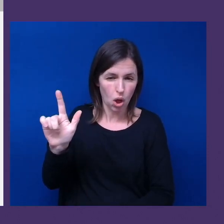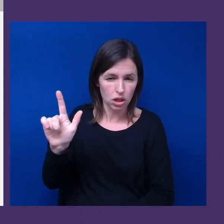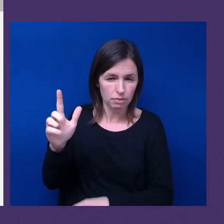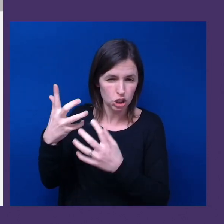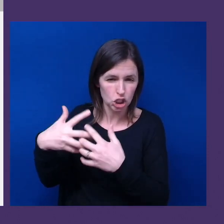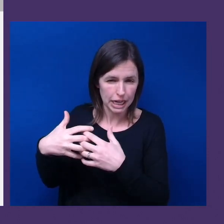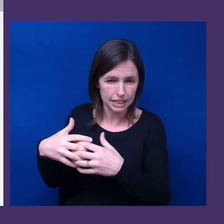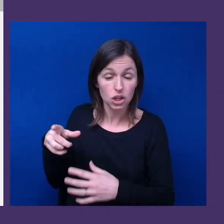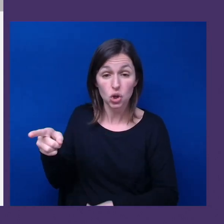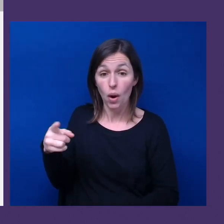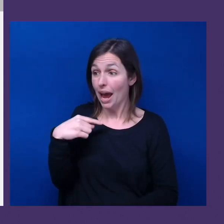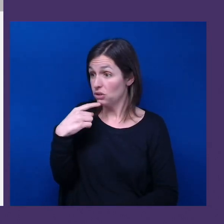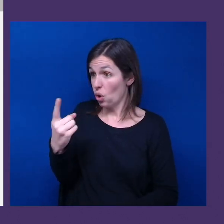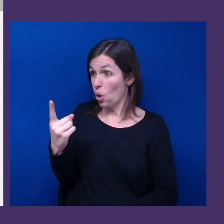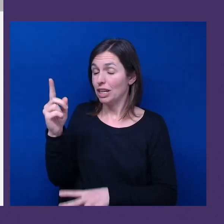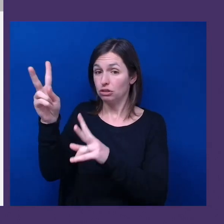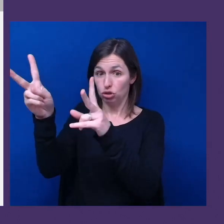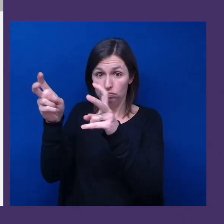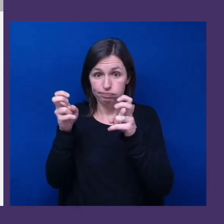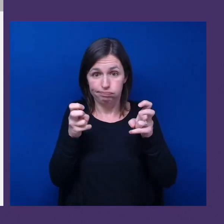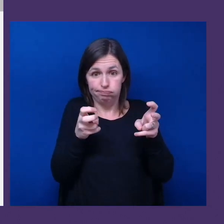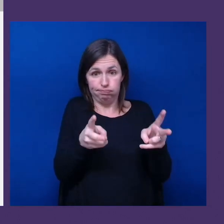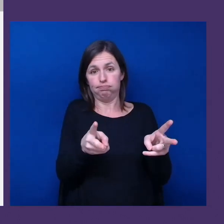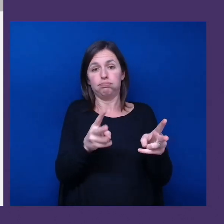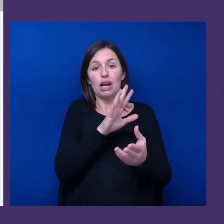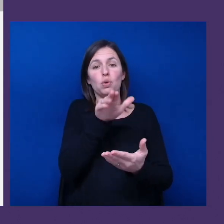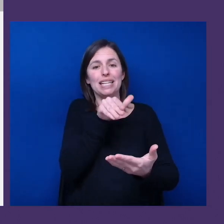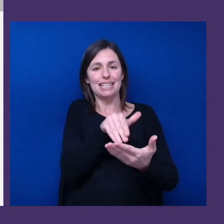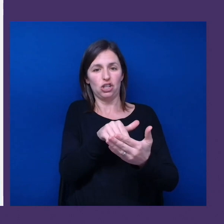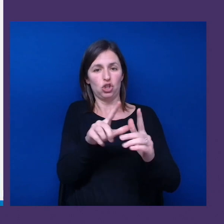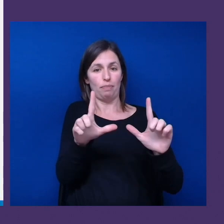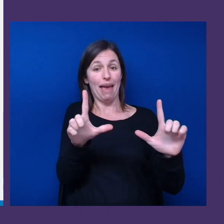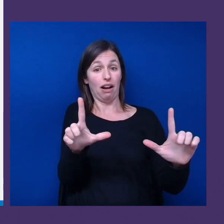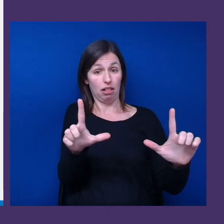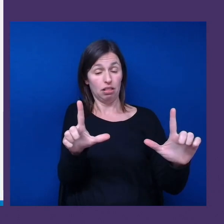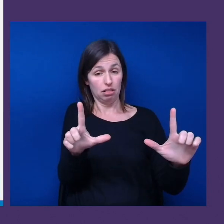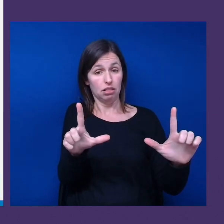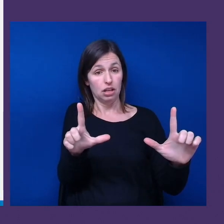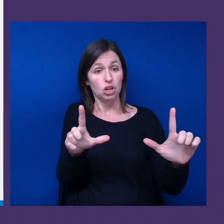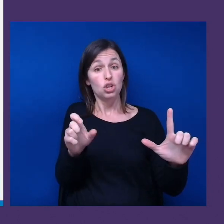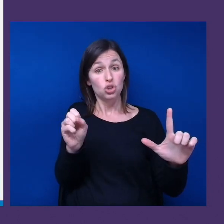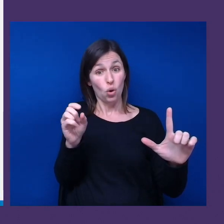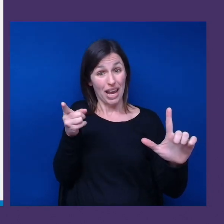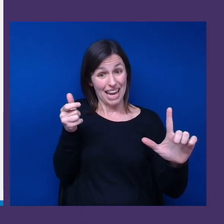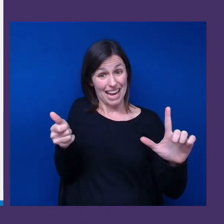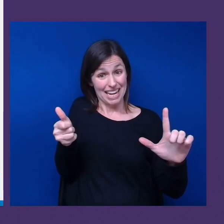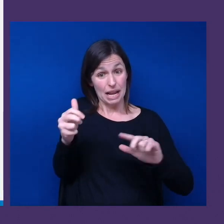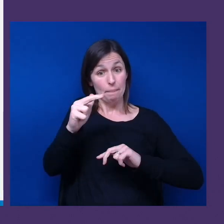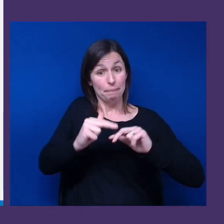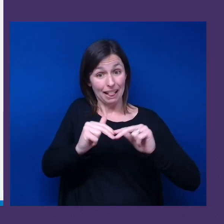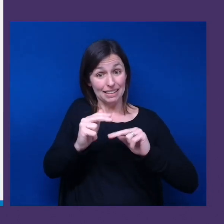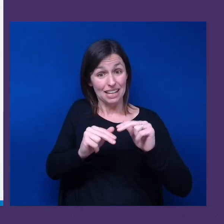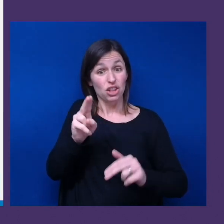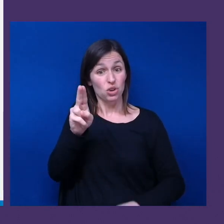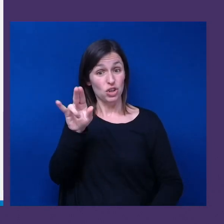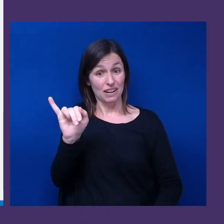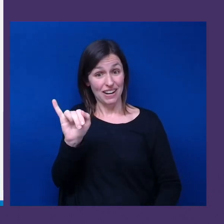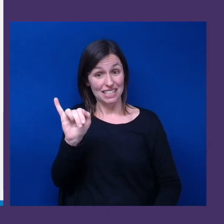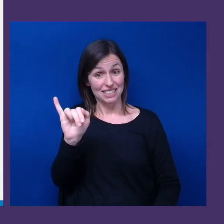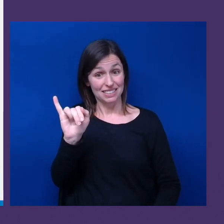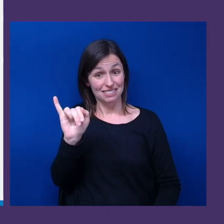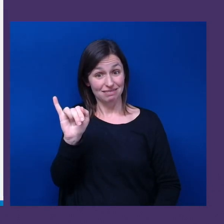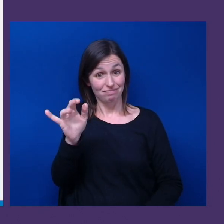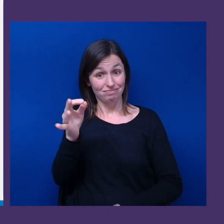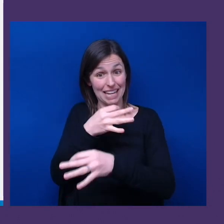that screen into the central panel. And so it built that interface for me. Now, when I